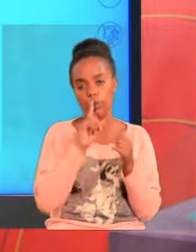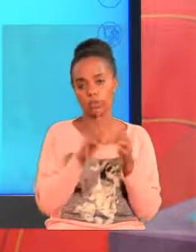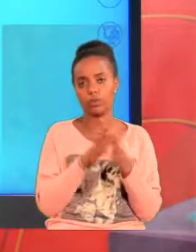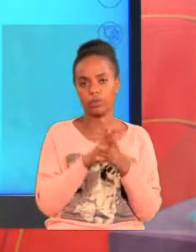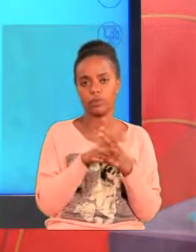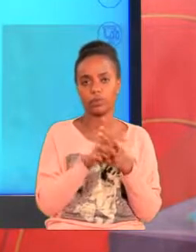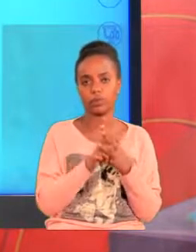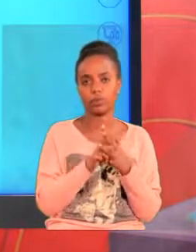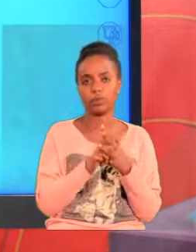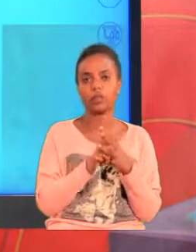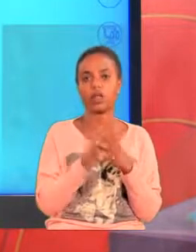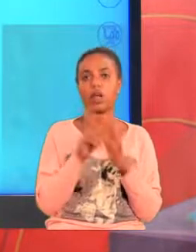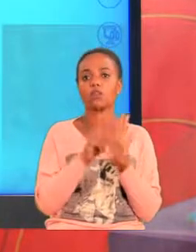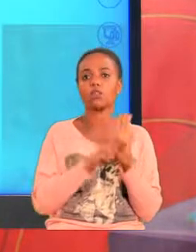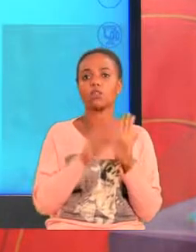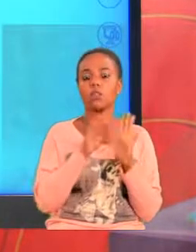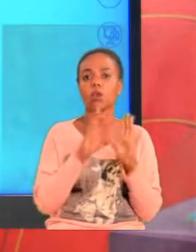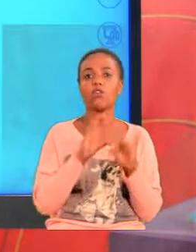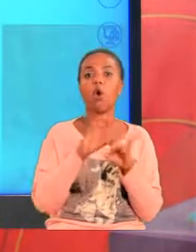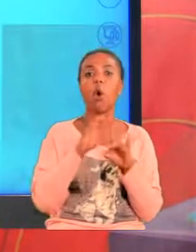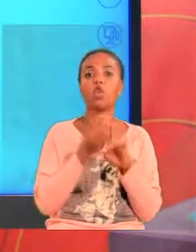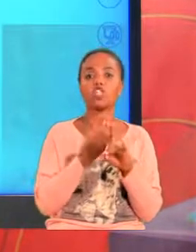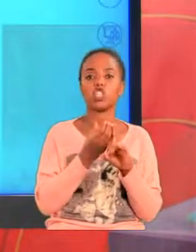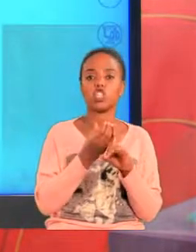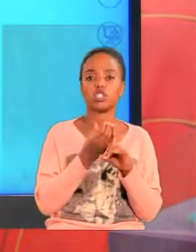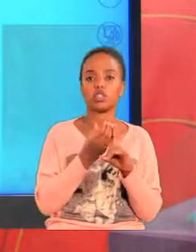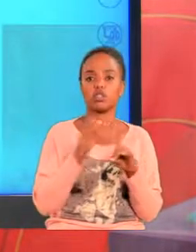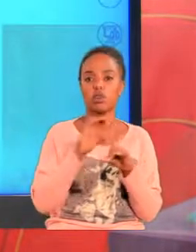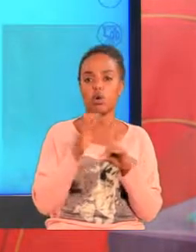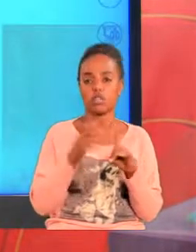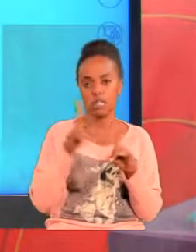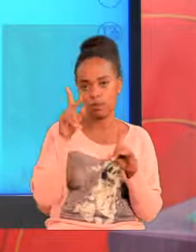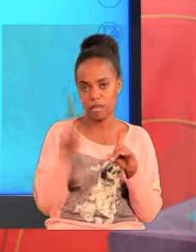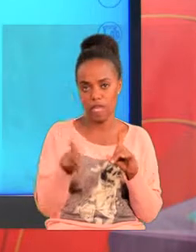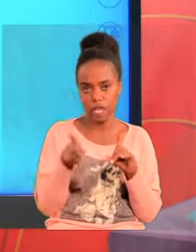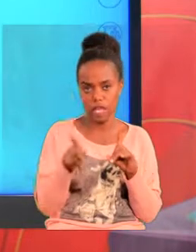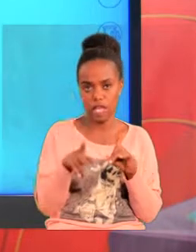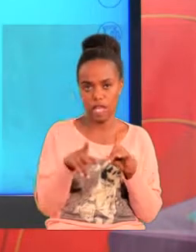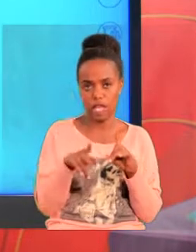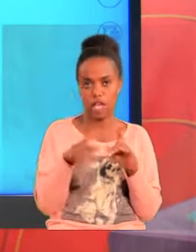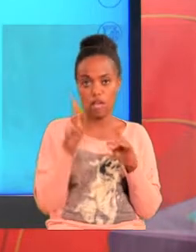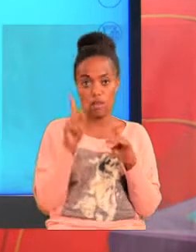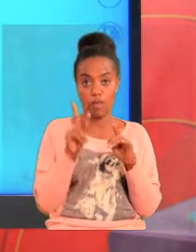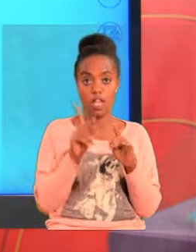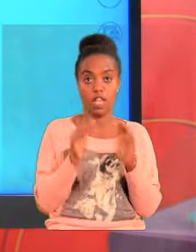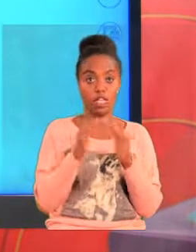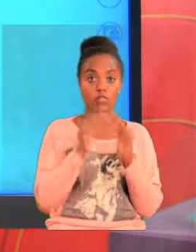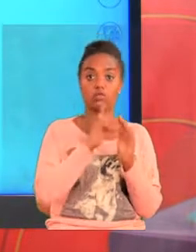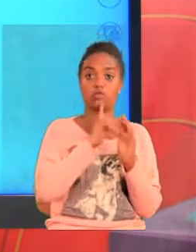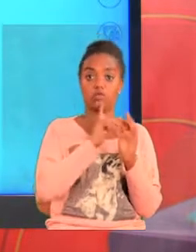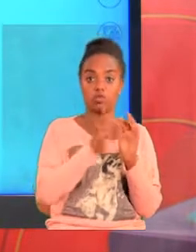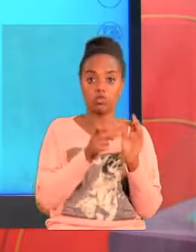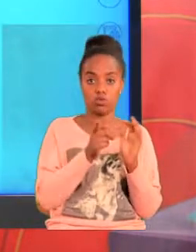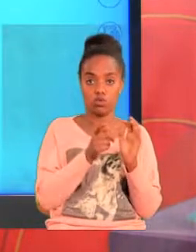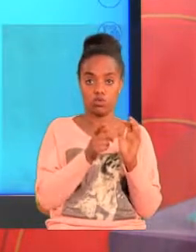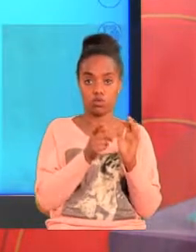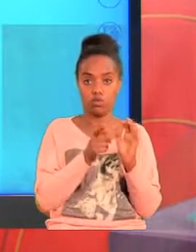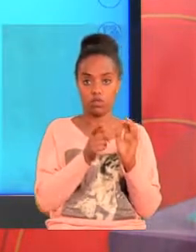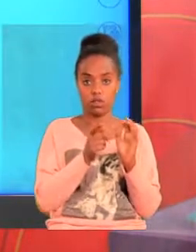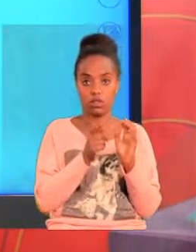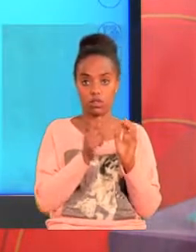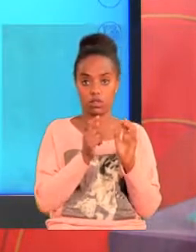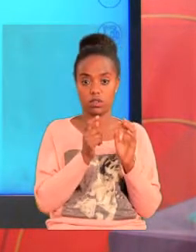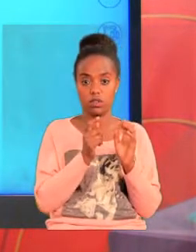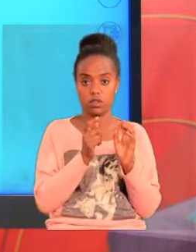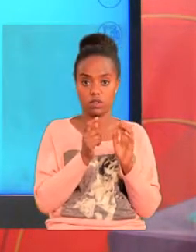Here, principle of conditioning. If P, here P is true, P is true.